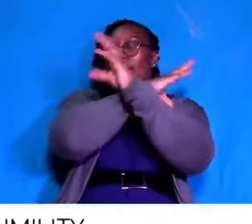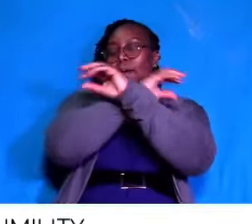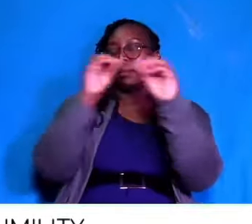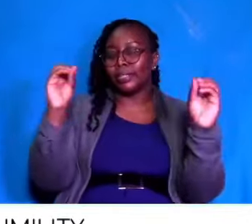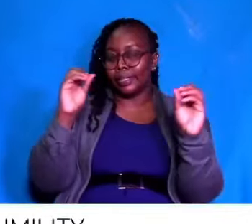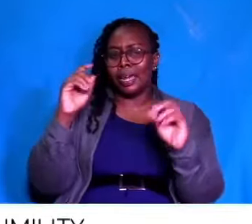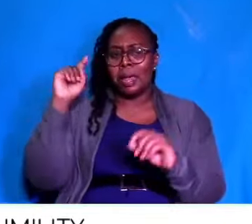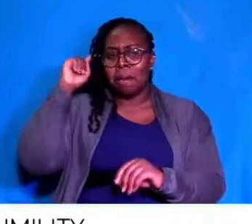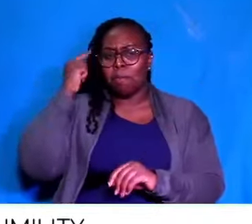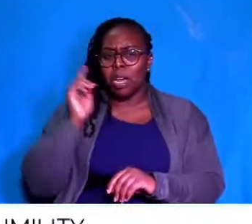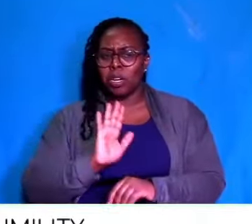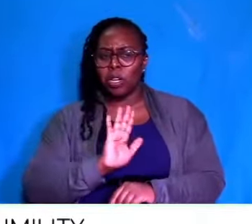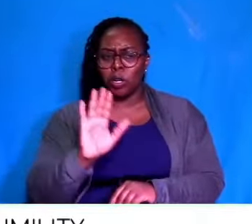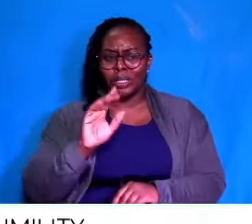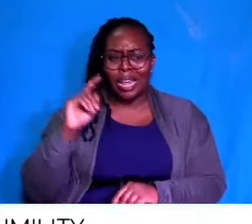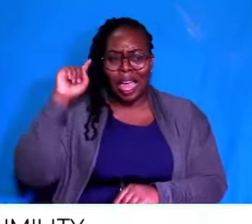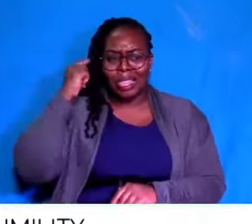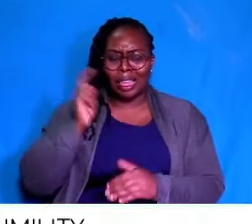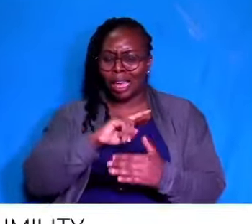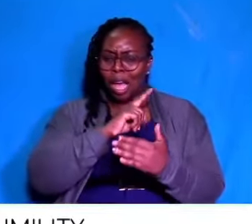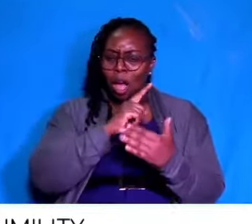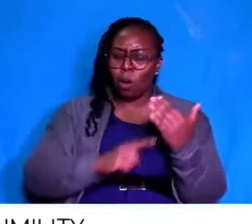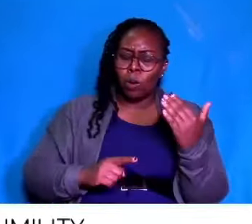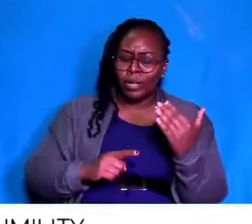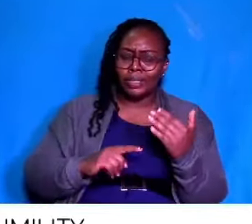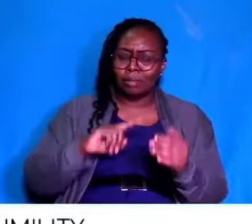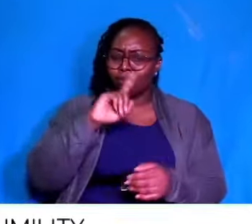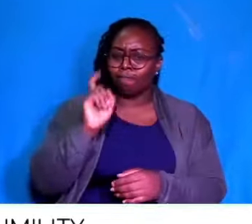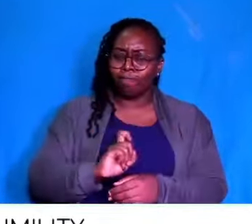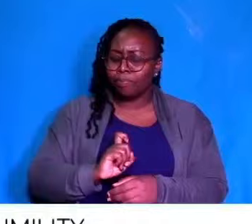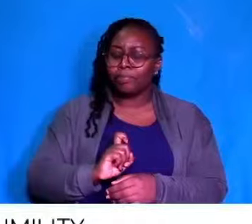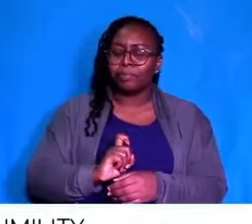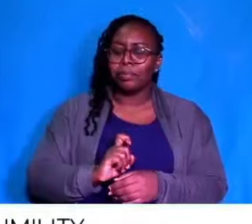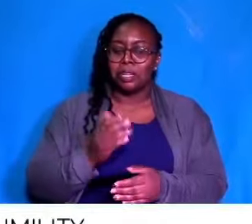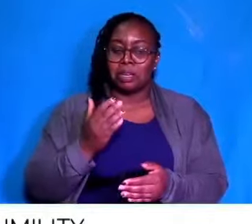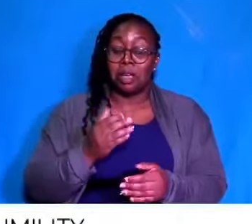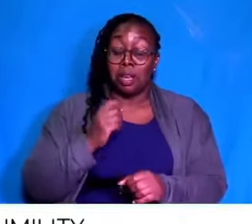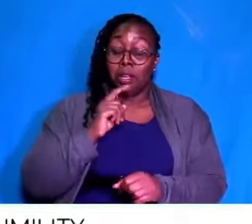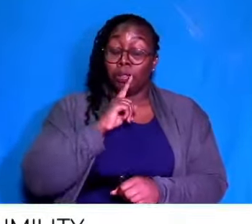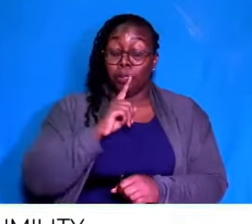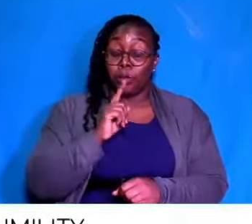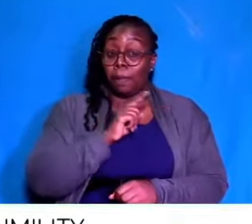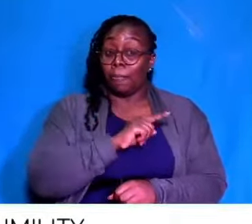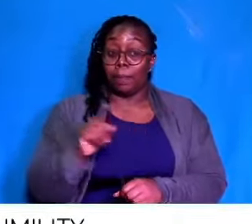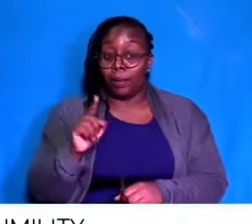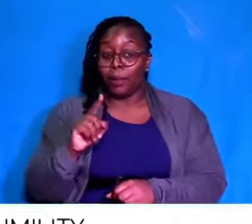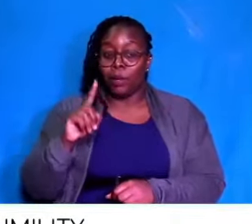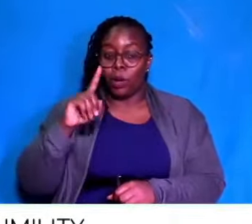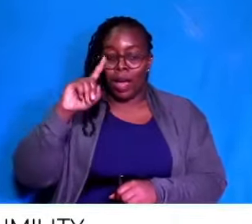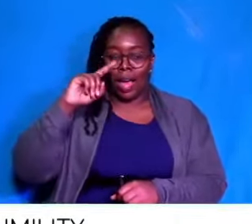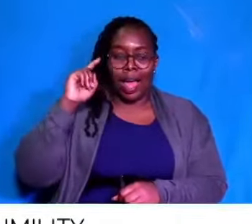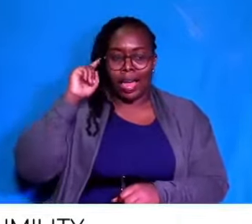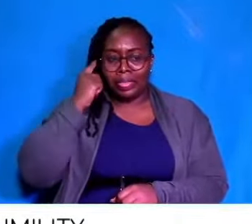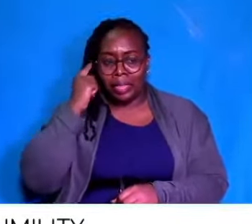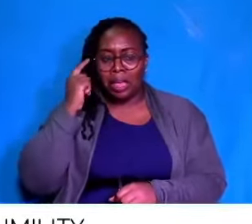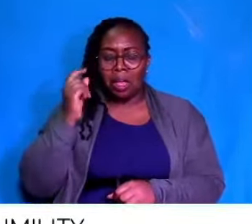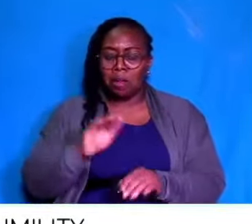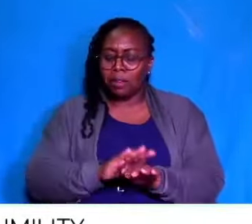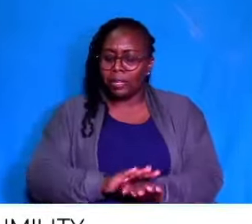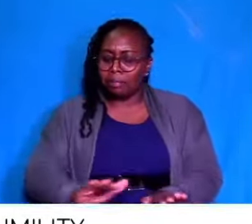What comes to mind when you think about My Day With You as a king or a president? I'm sure it is carpets and